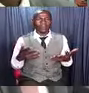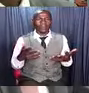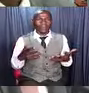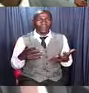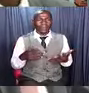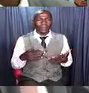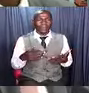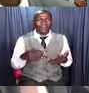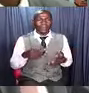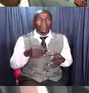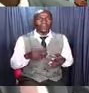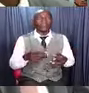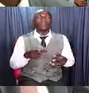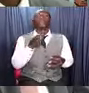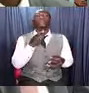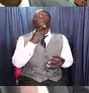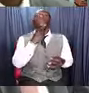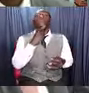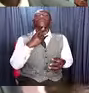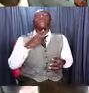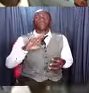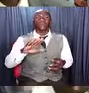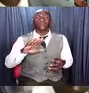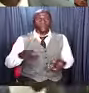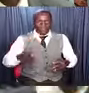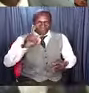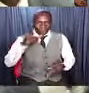Ile haja yako utapata. Your heart desires, you'll get them.